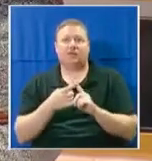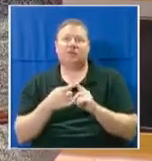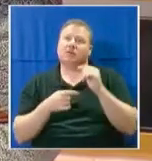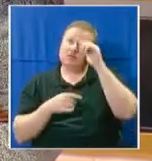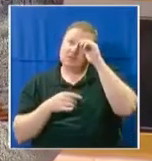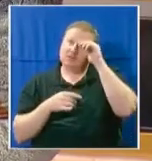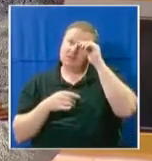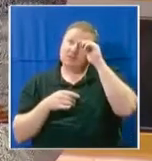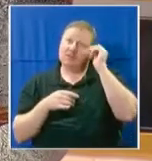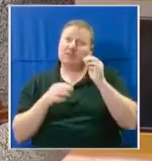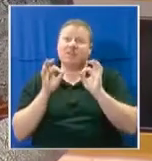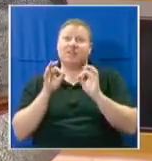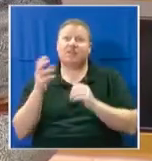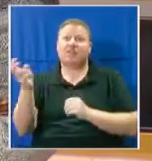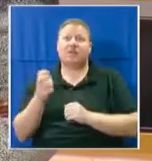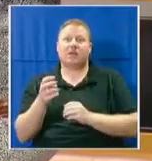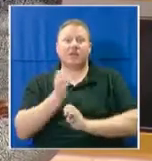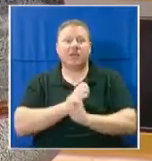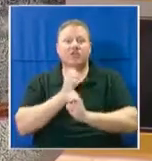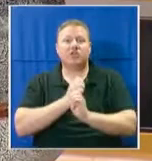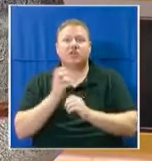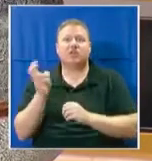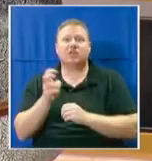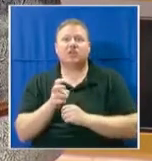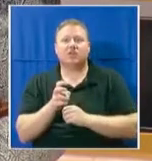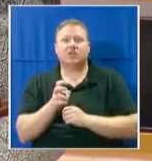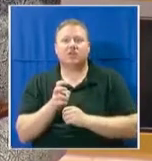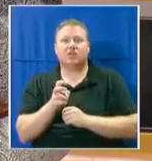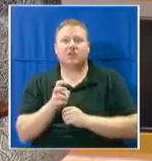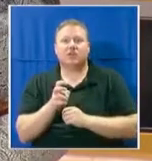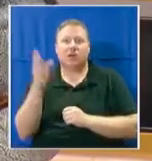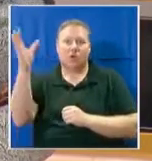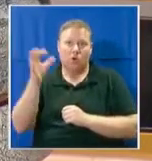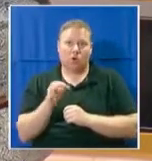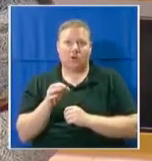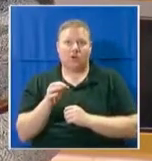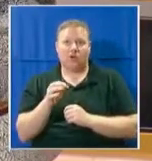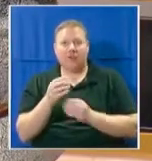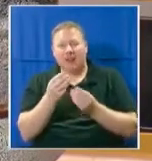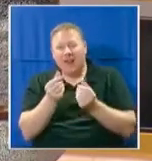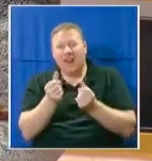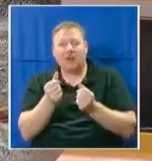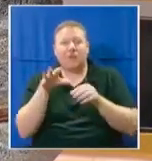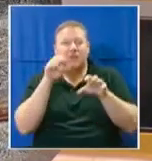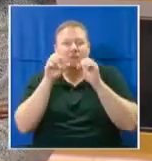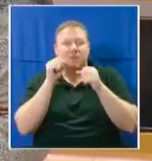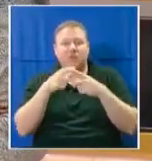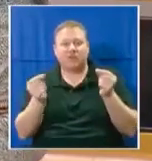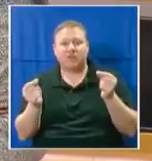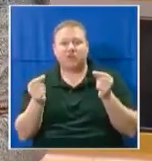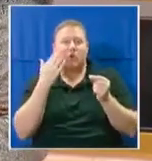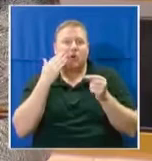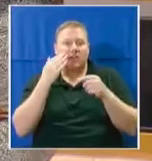they come, some of the engineers go there just to get a bit of experience. Once they get it, they are